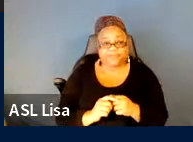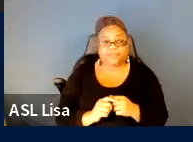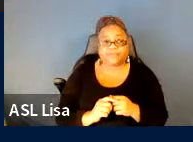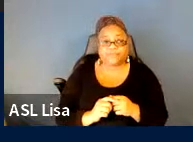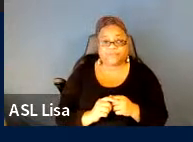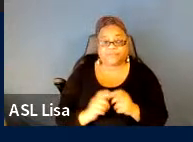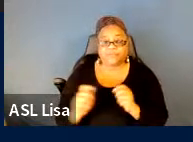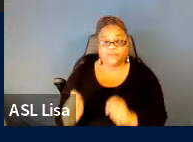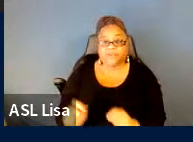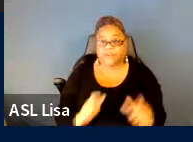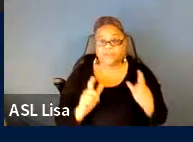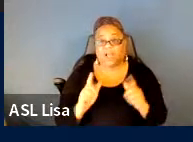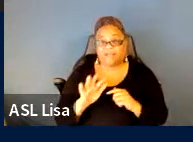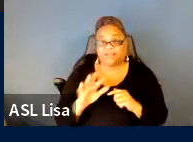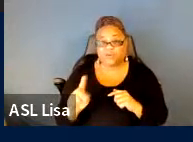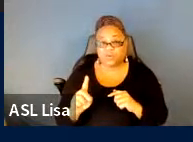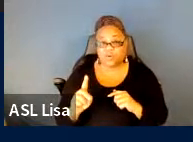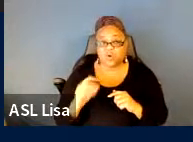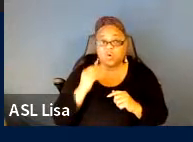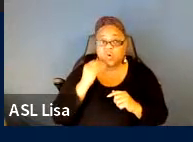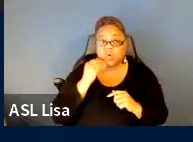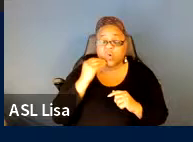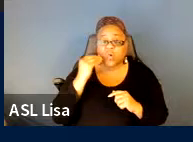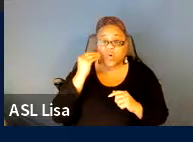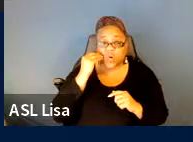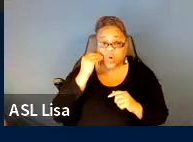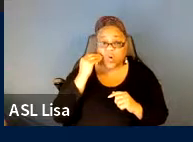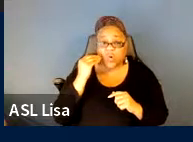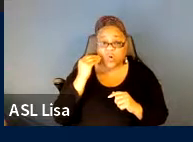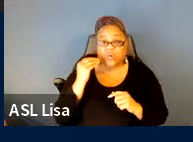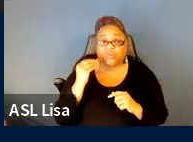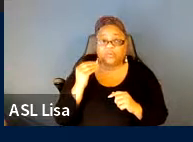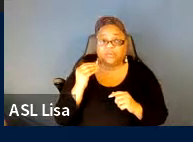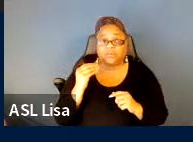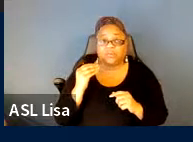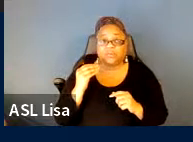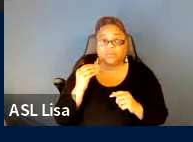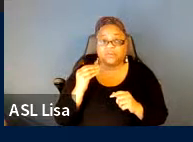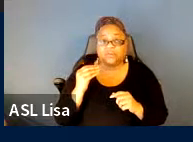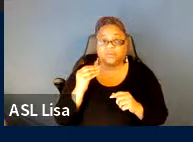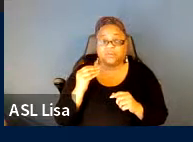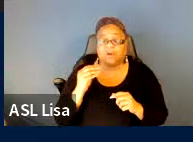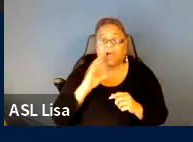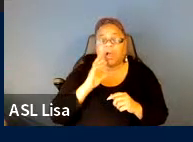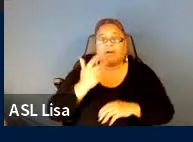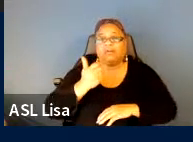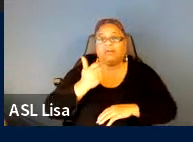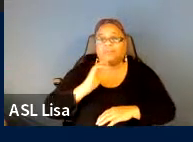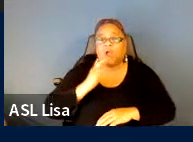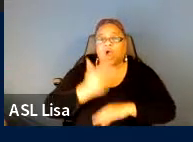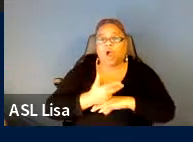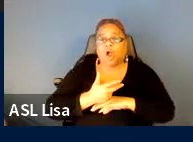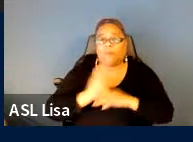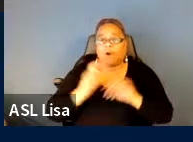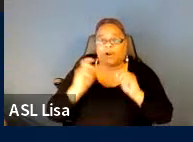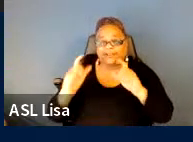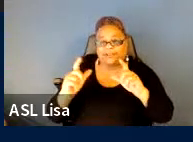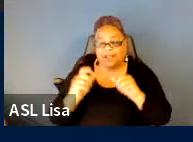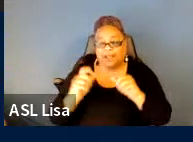Slide 51 homes in on the international symbol of accessibility for parking signs. Found in